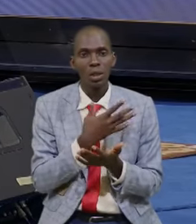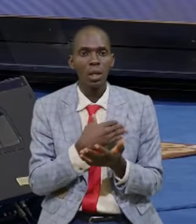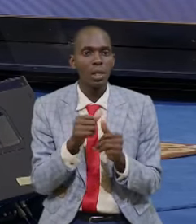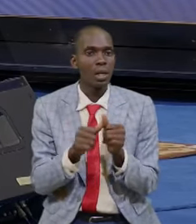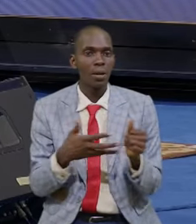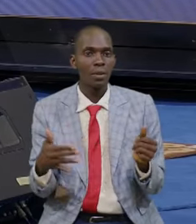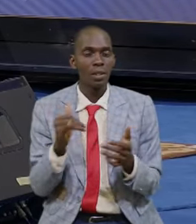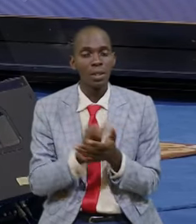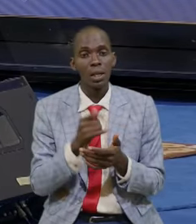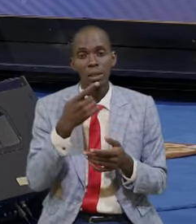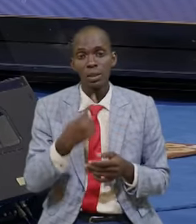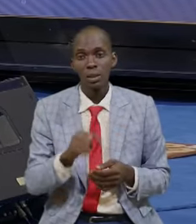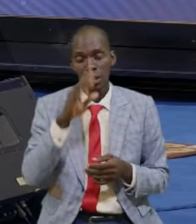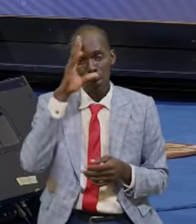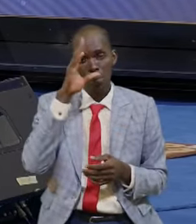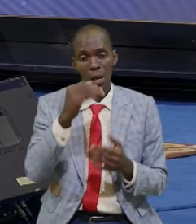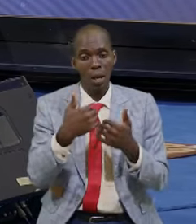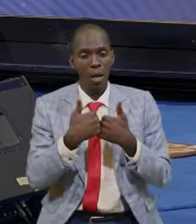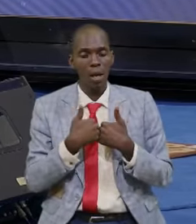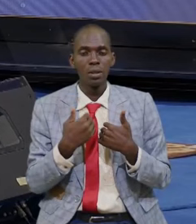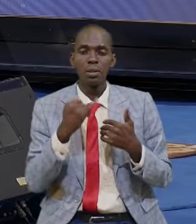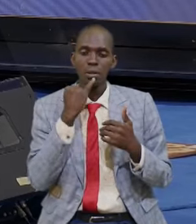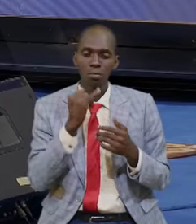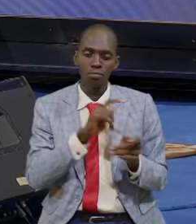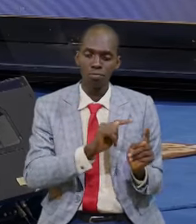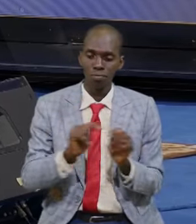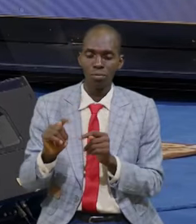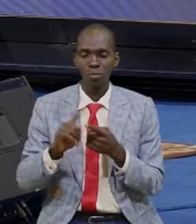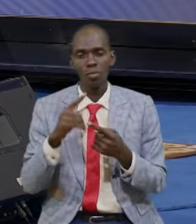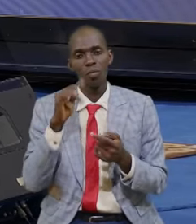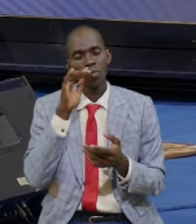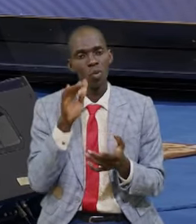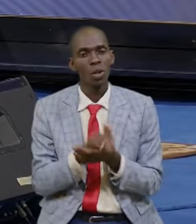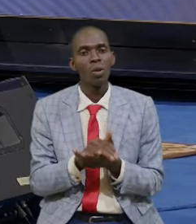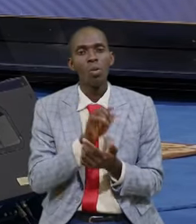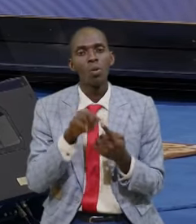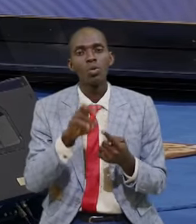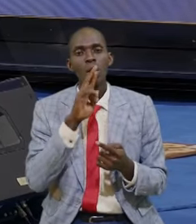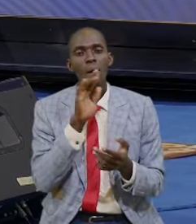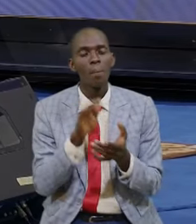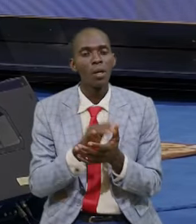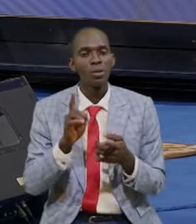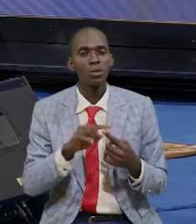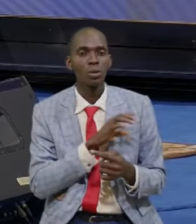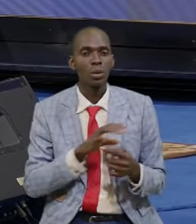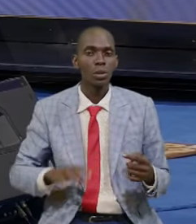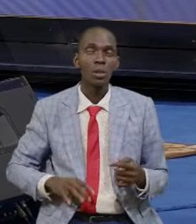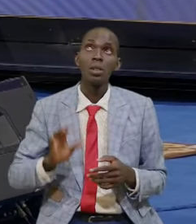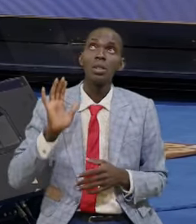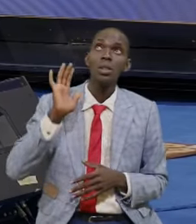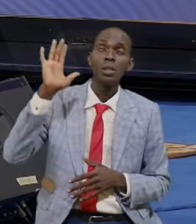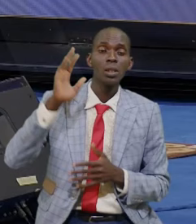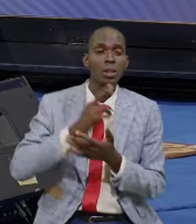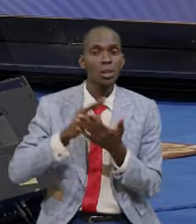man has comes to the woman. When you are married to Christ, his righteousness is